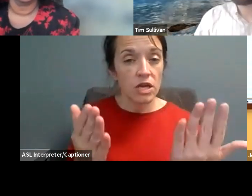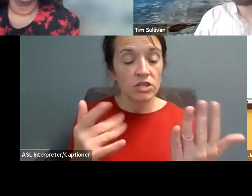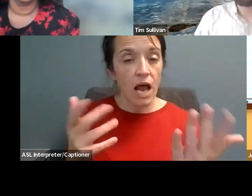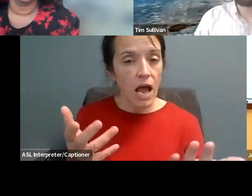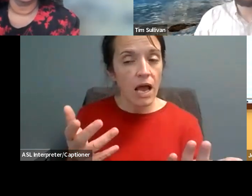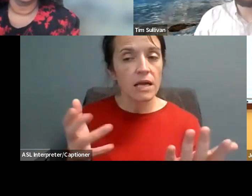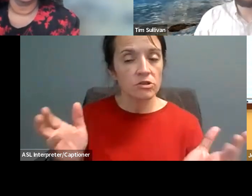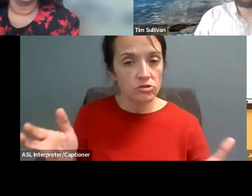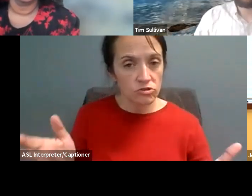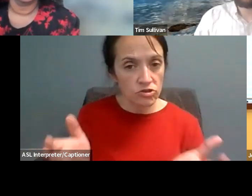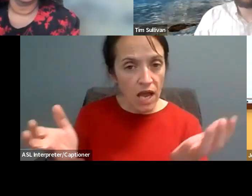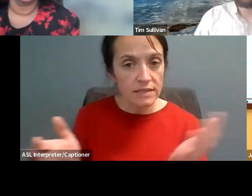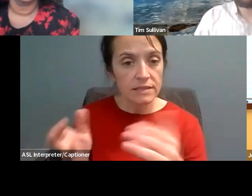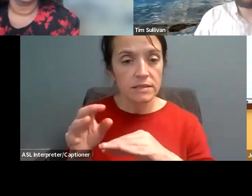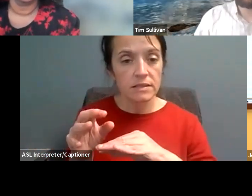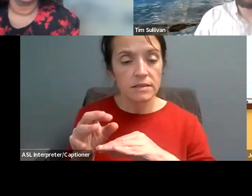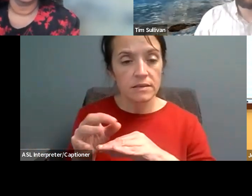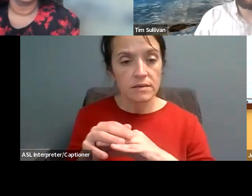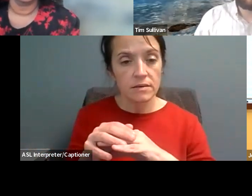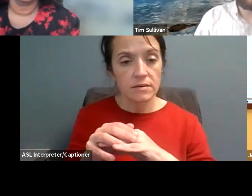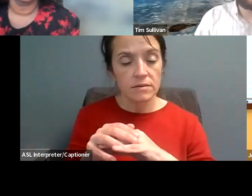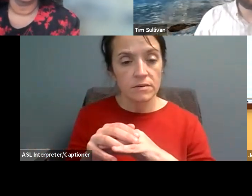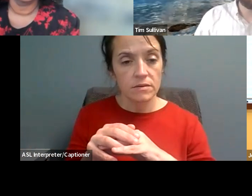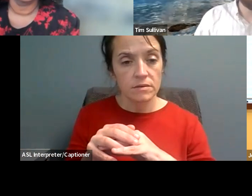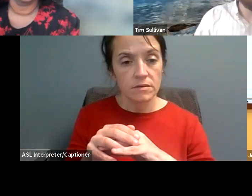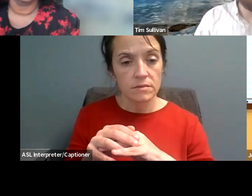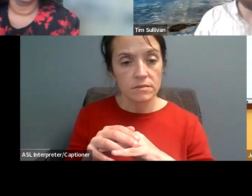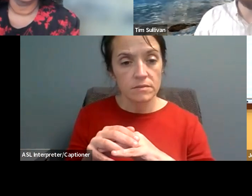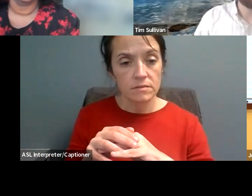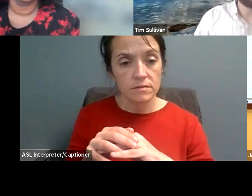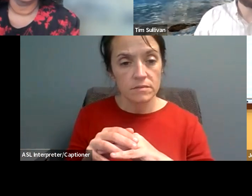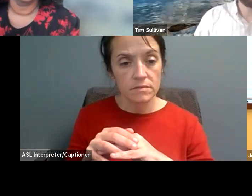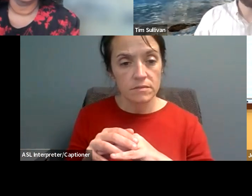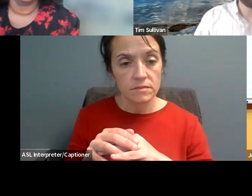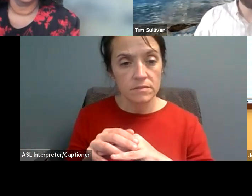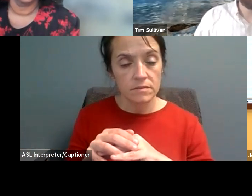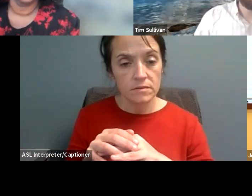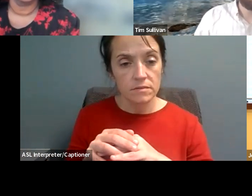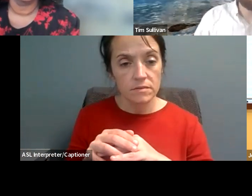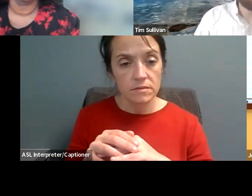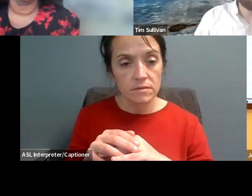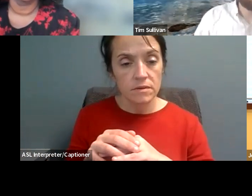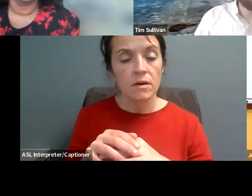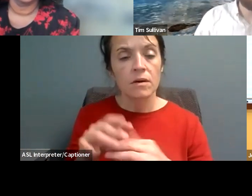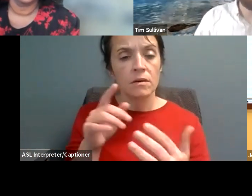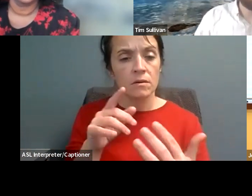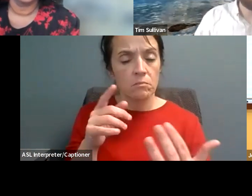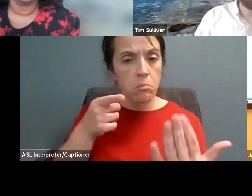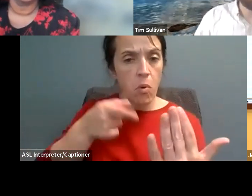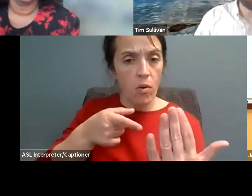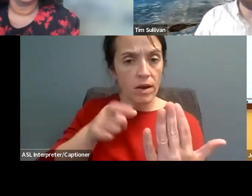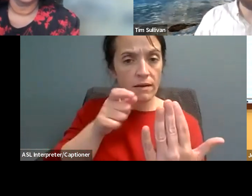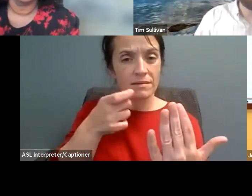encouraging the 2 institutions to highlight instances of collaboration so